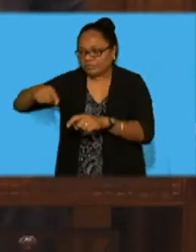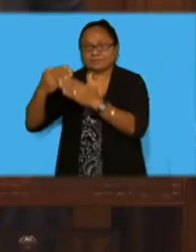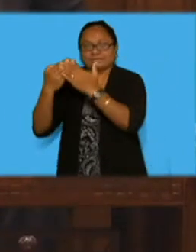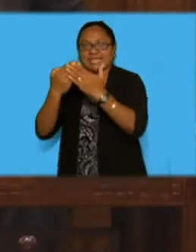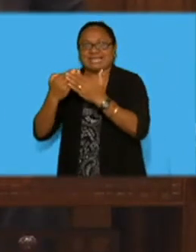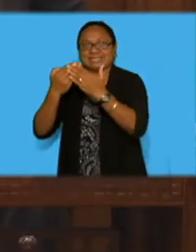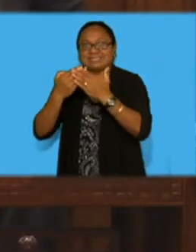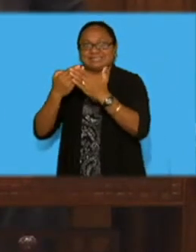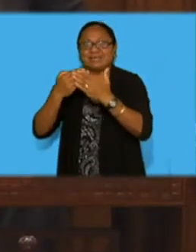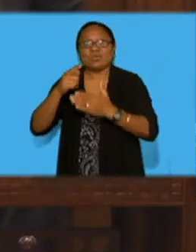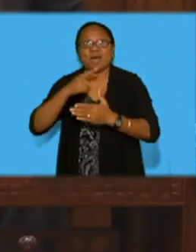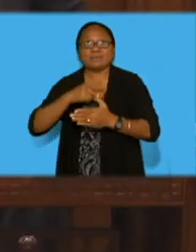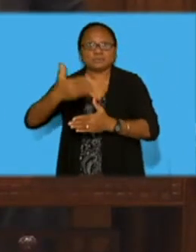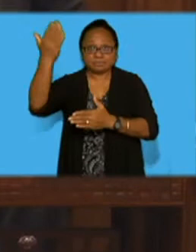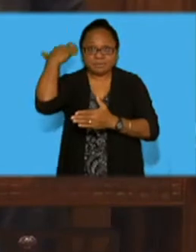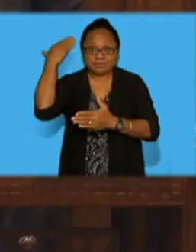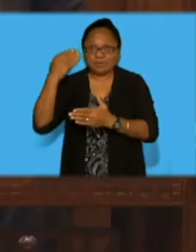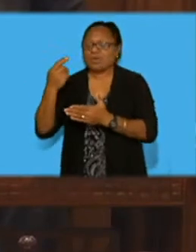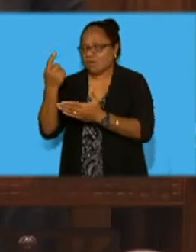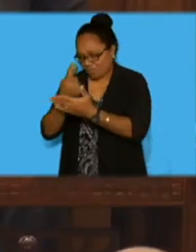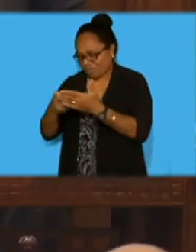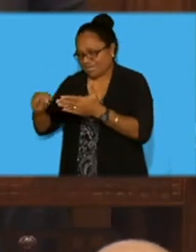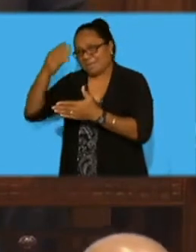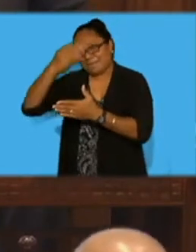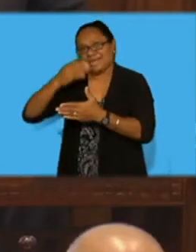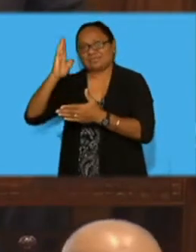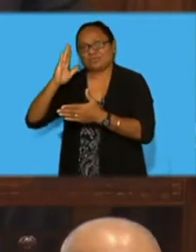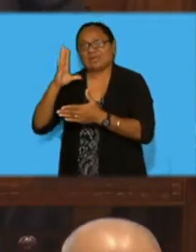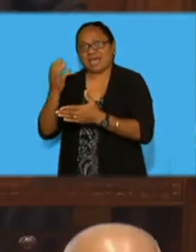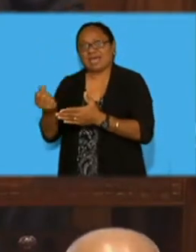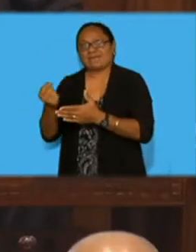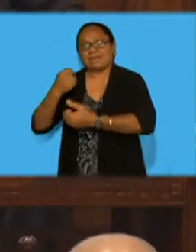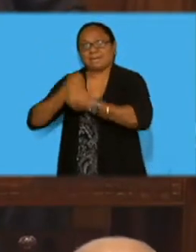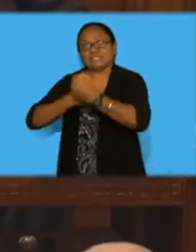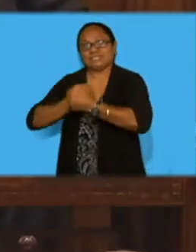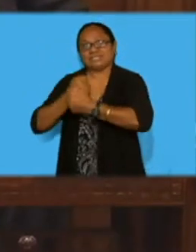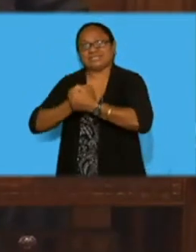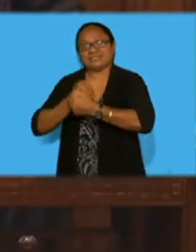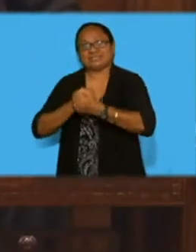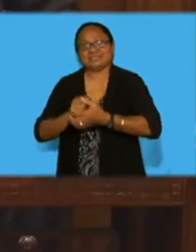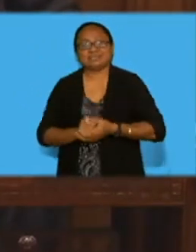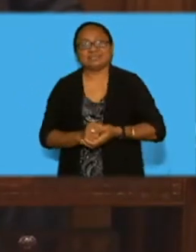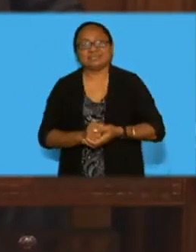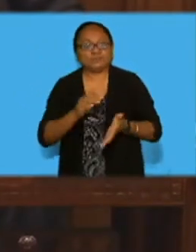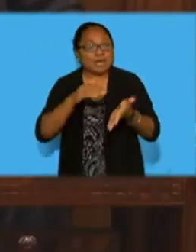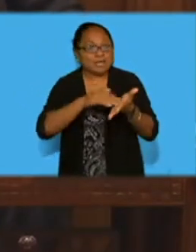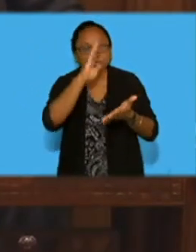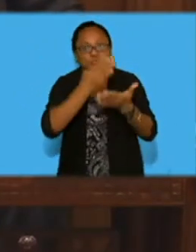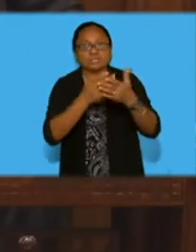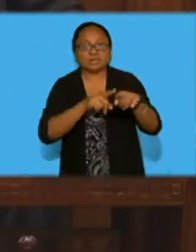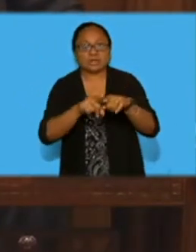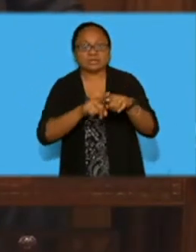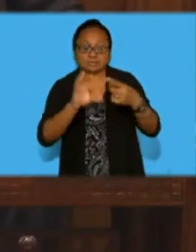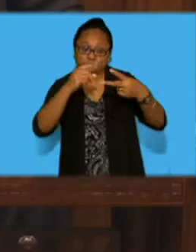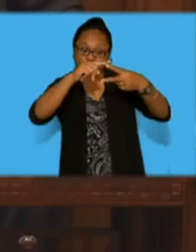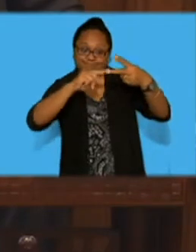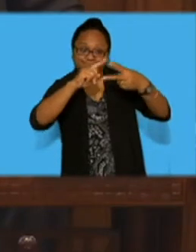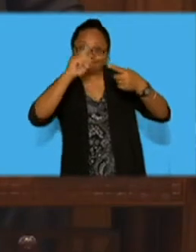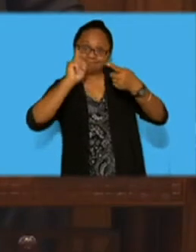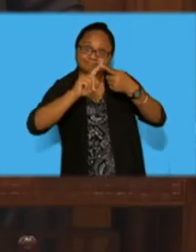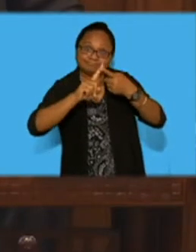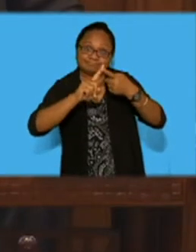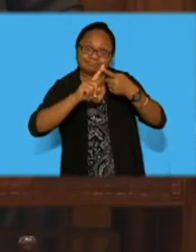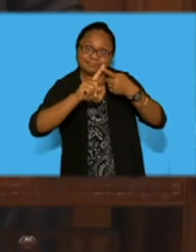was available all along, Madam Speaker. So, two things, Madam Speaker. One is that the device, the moment we have given